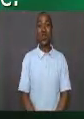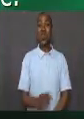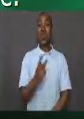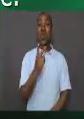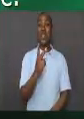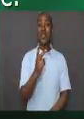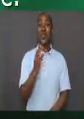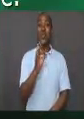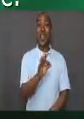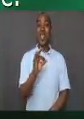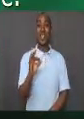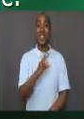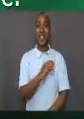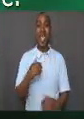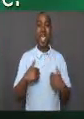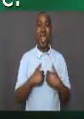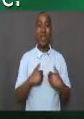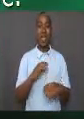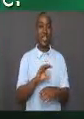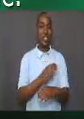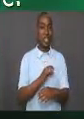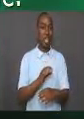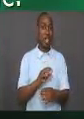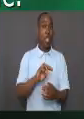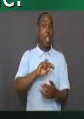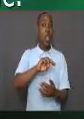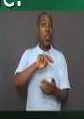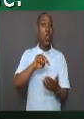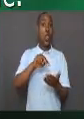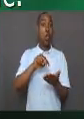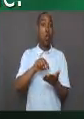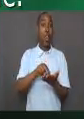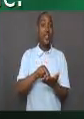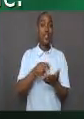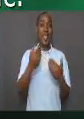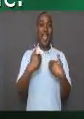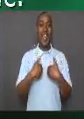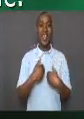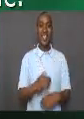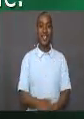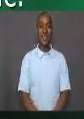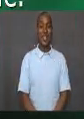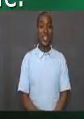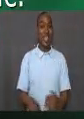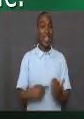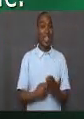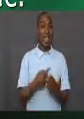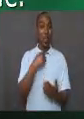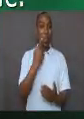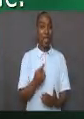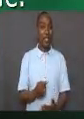and animal cells are eukaryotic cells. This means they